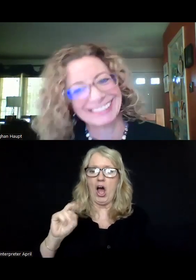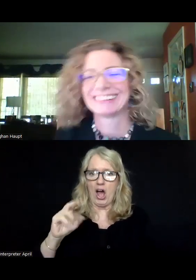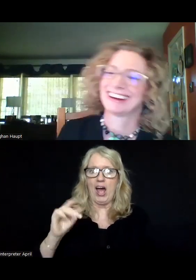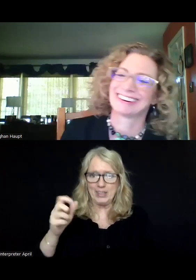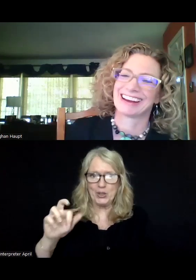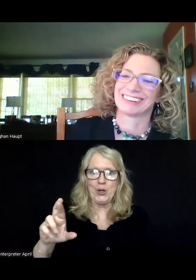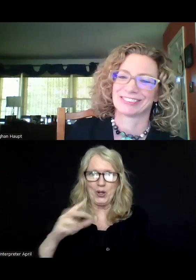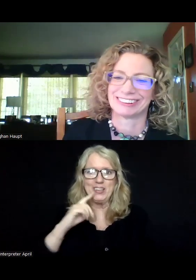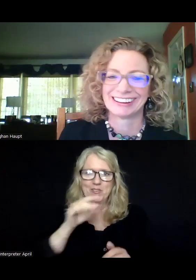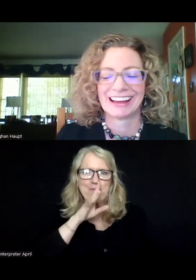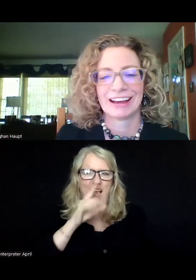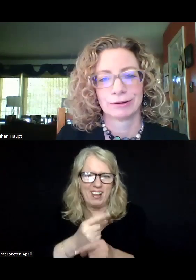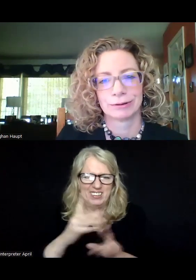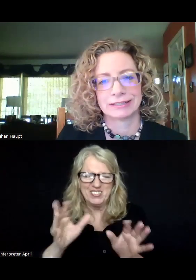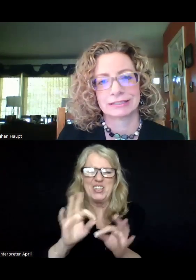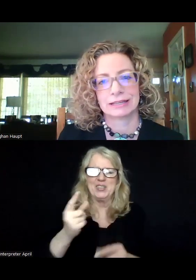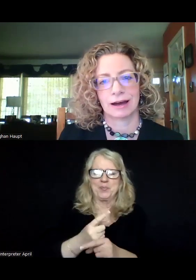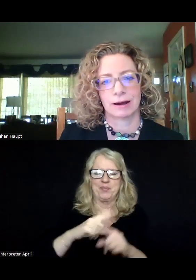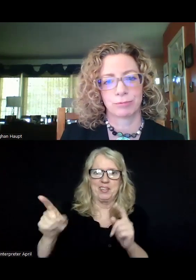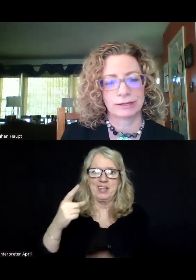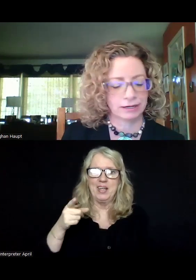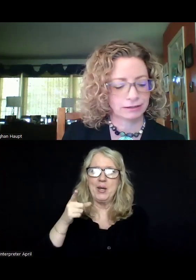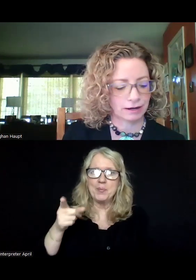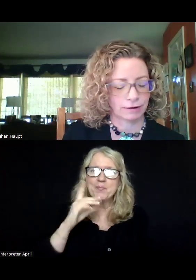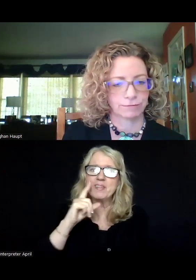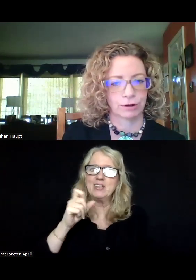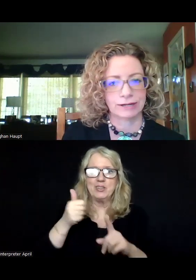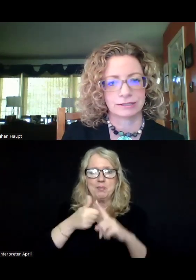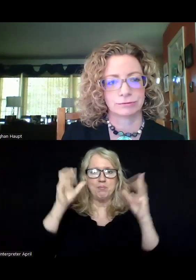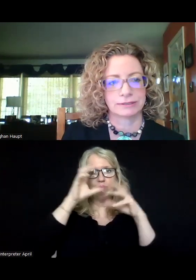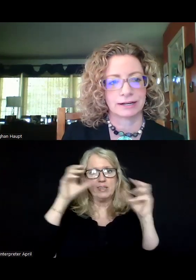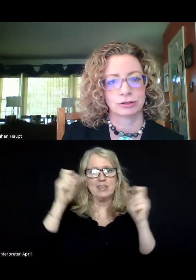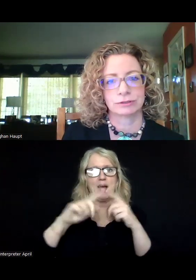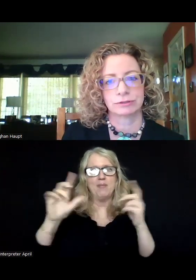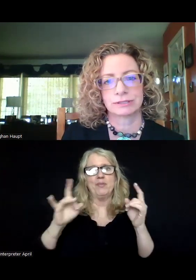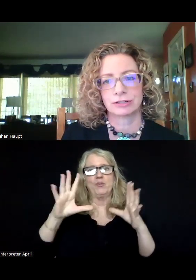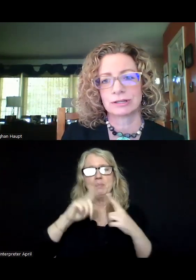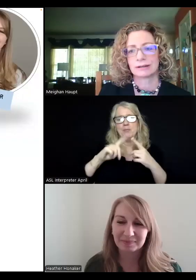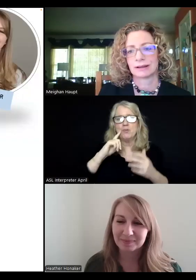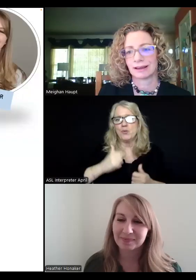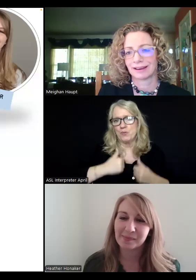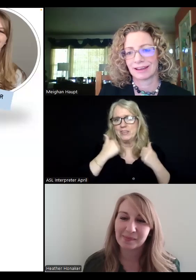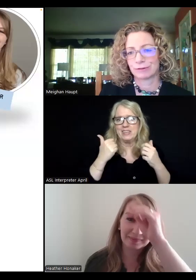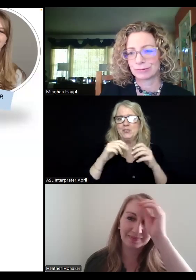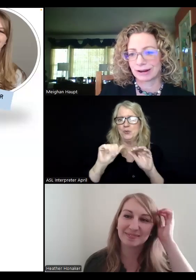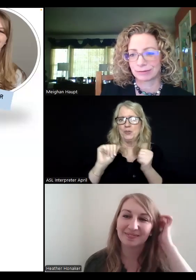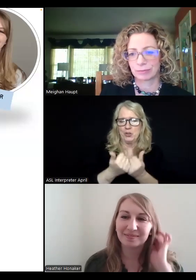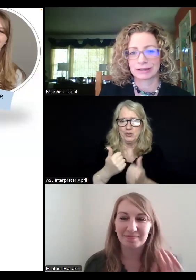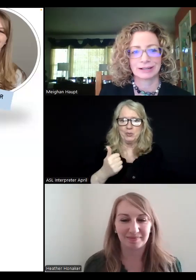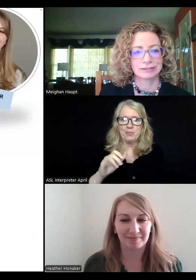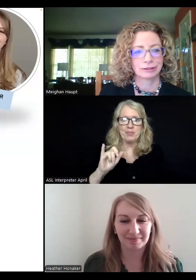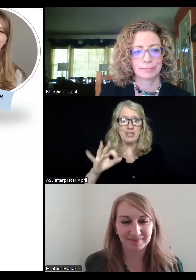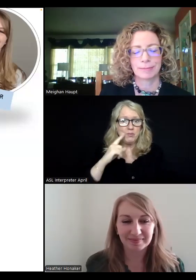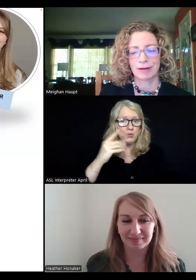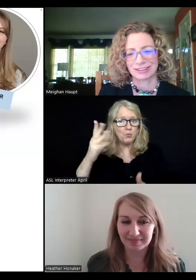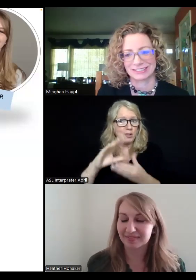right? Got it. Okay, wonderful. Who is president of the Crisis Residential Association. If you want to